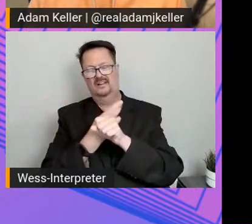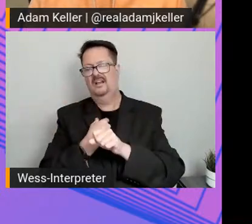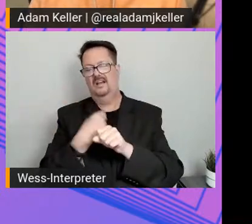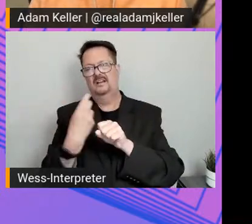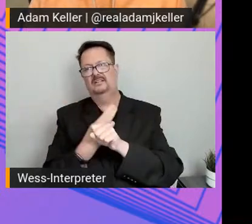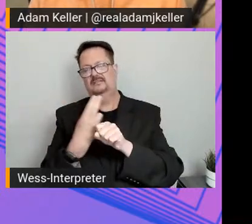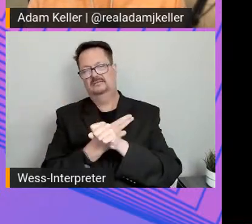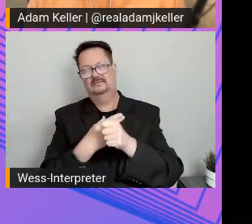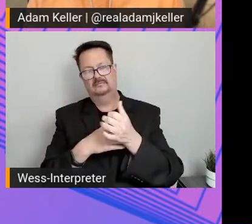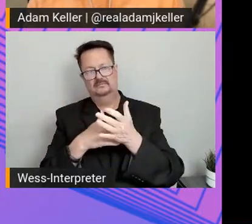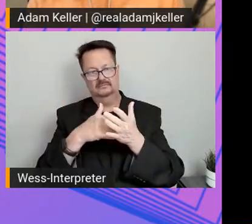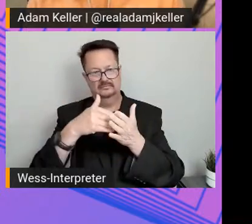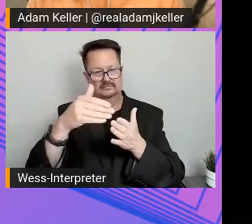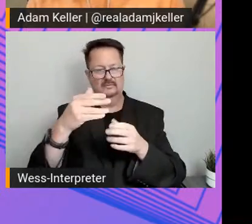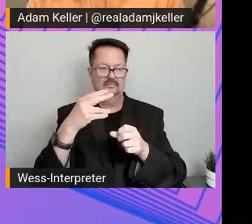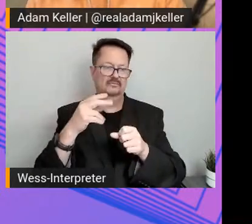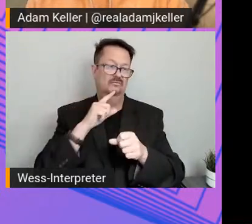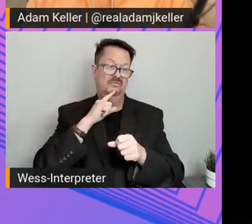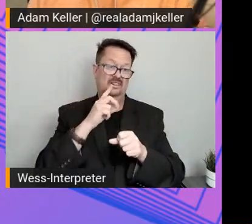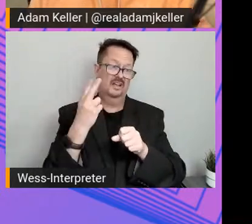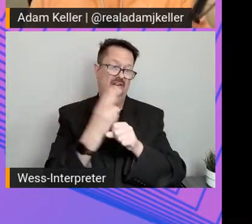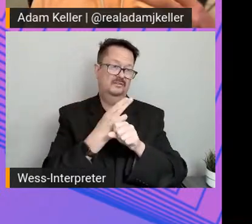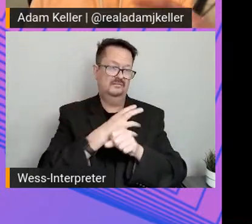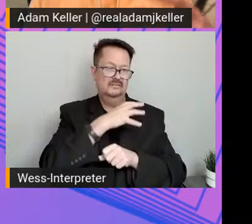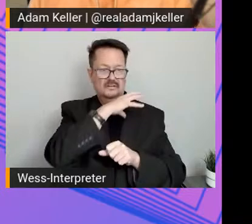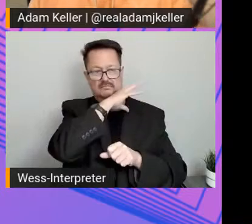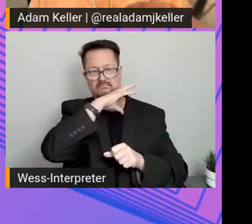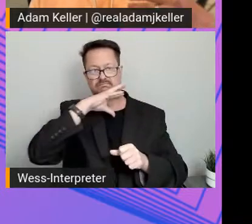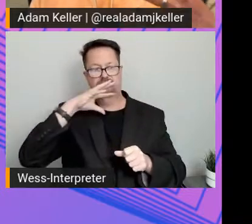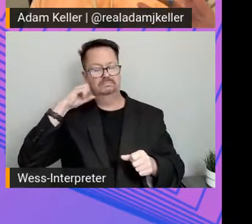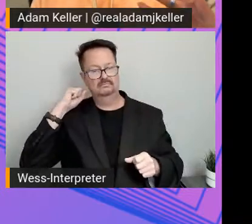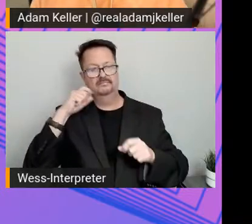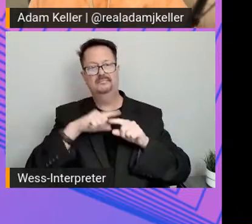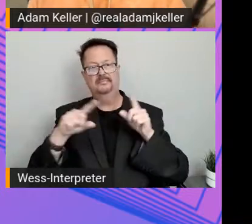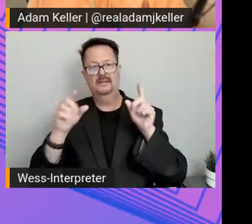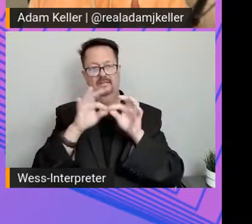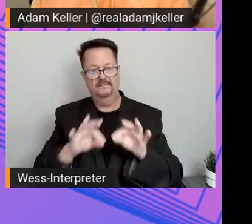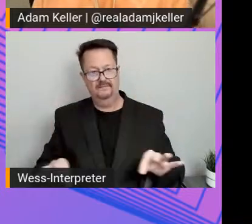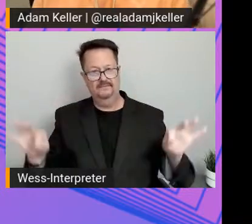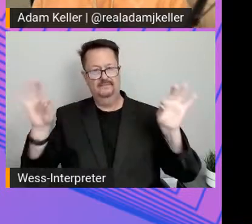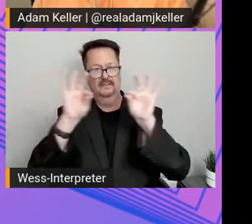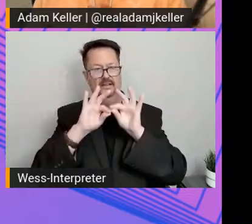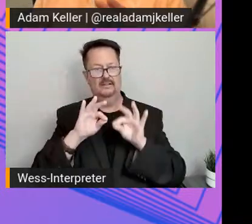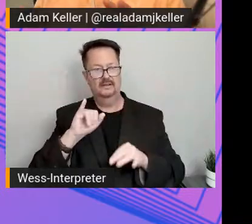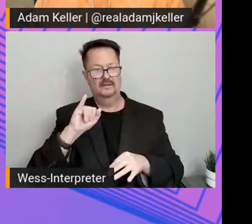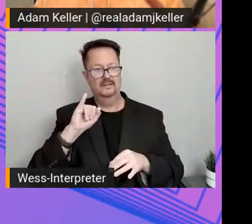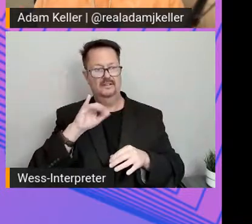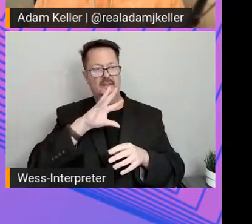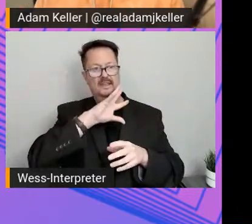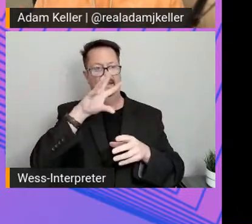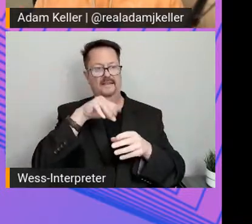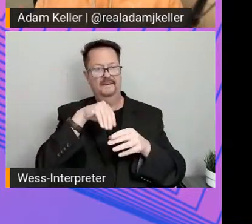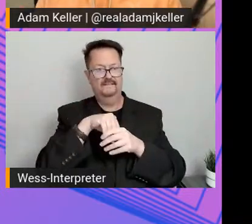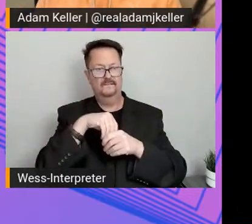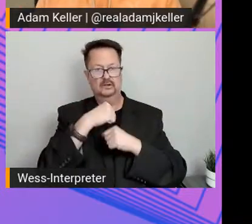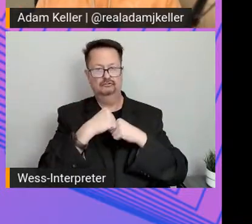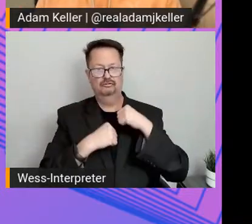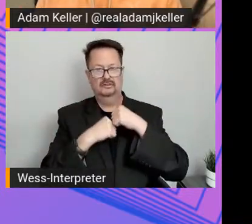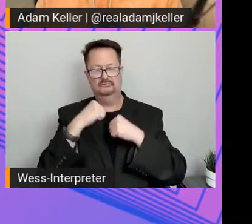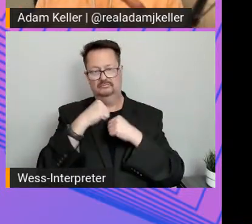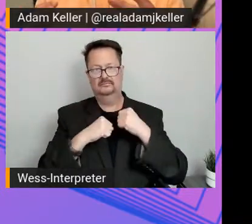use it all the time. I use it to death, to be frank, but there's a lot of value in infrastructure as code. And if I were to define it